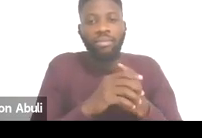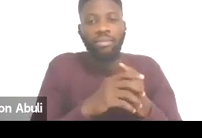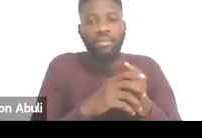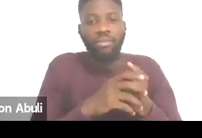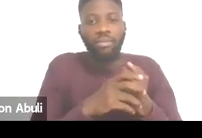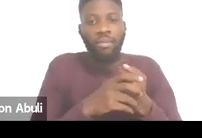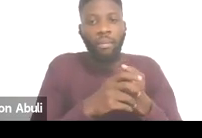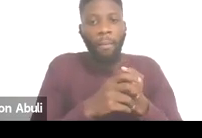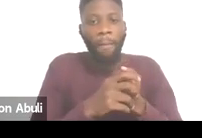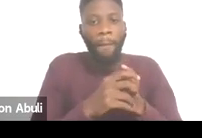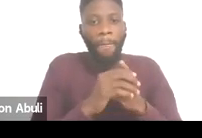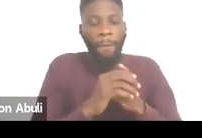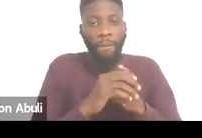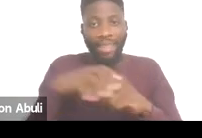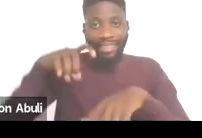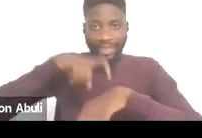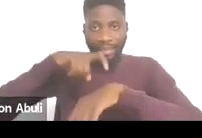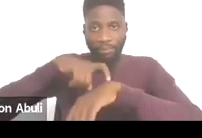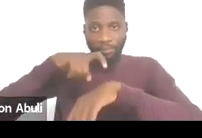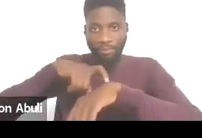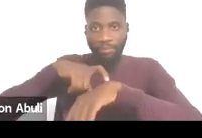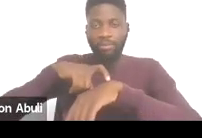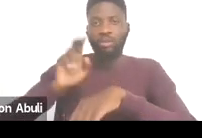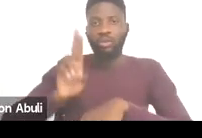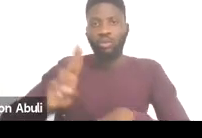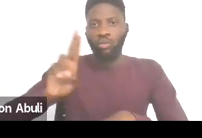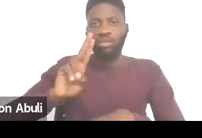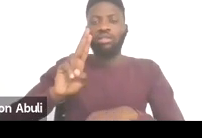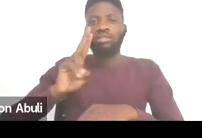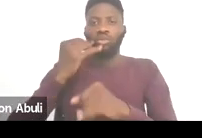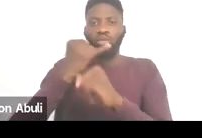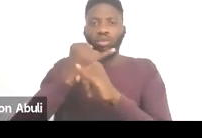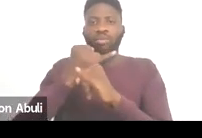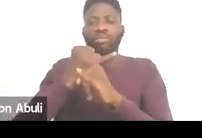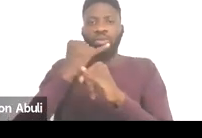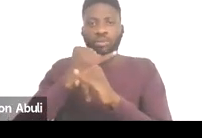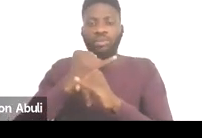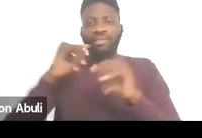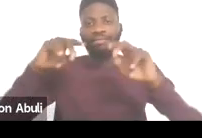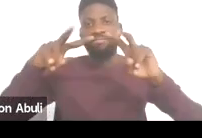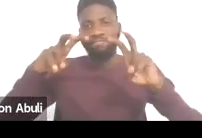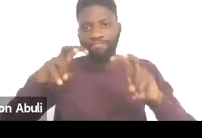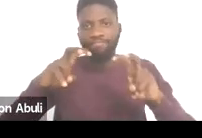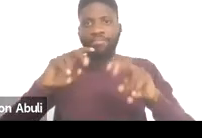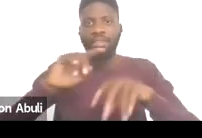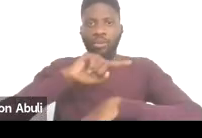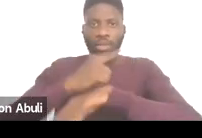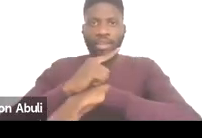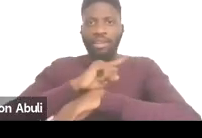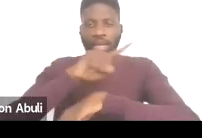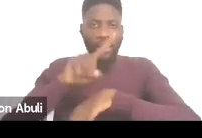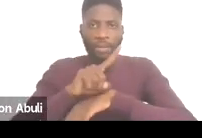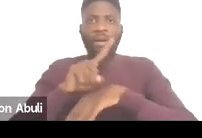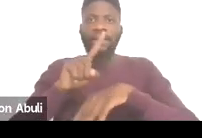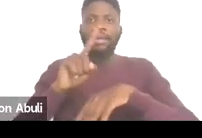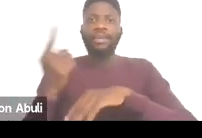So devote time to your job search. Expect to spend several hours a day looking for a job. And this